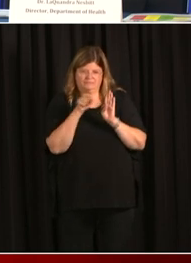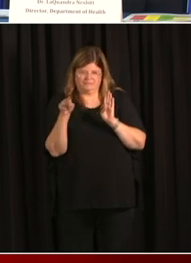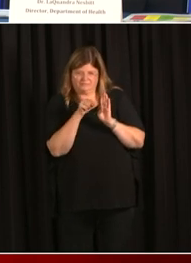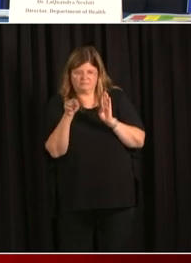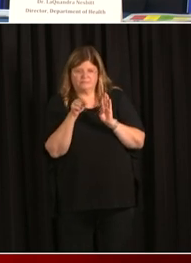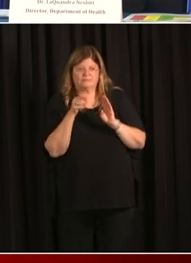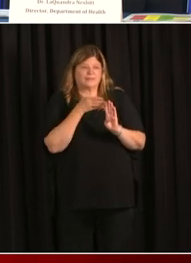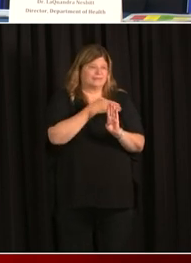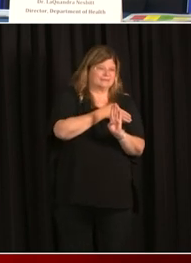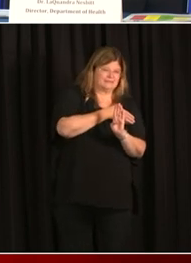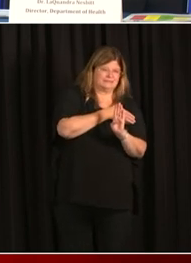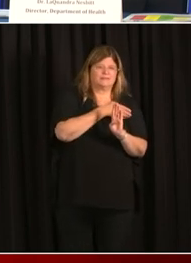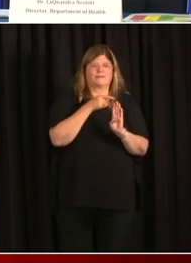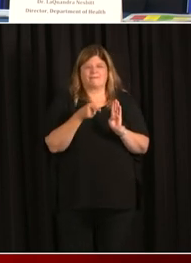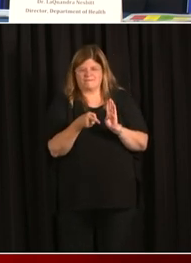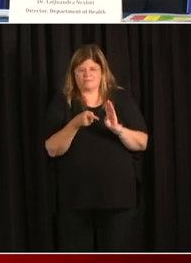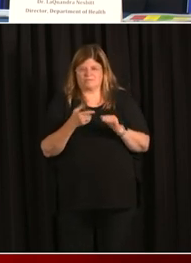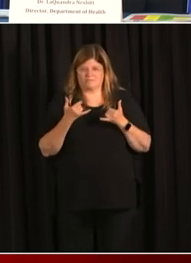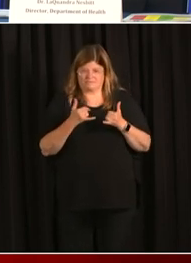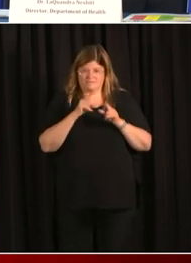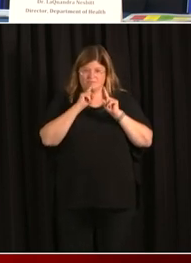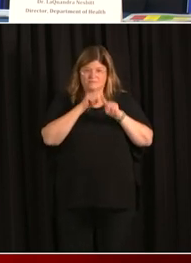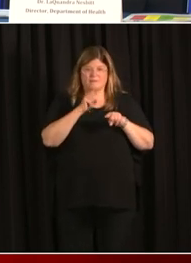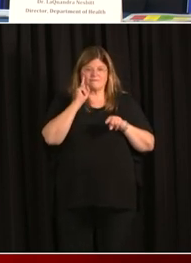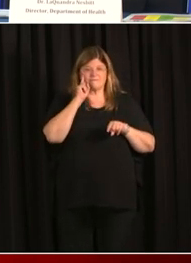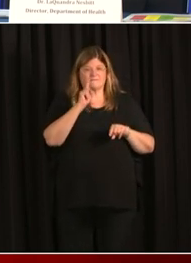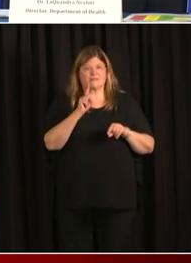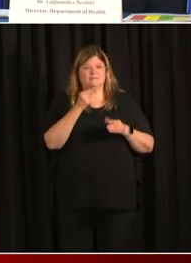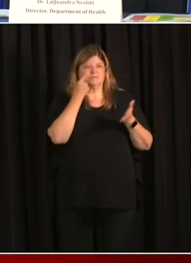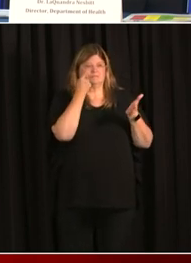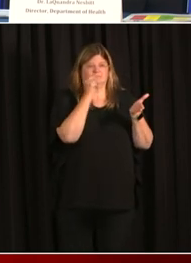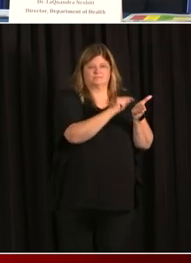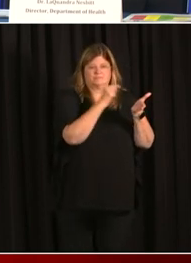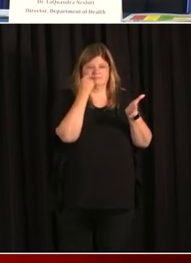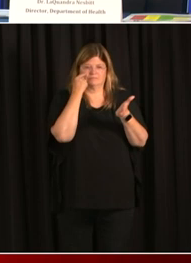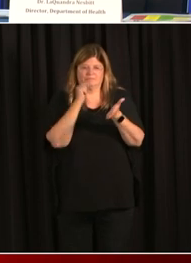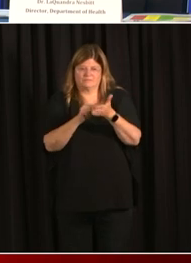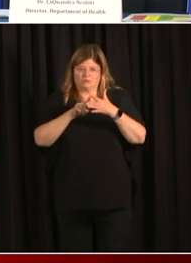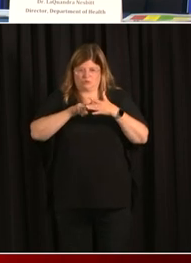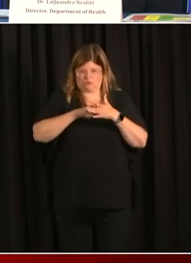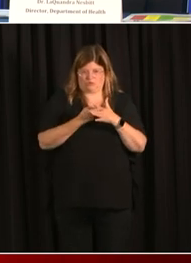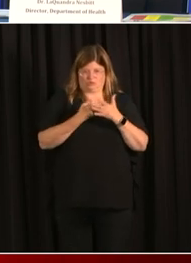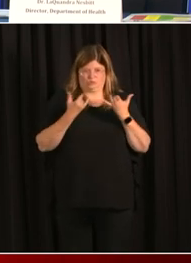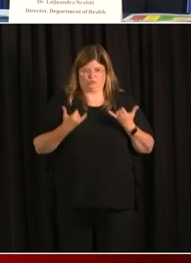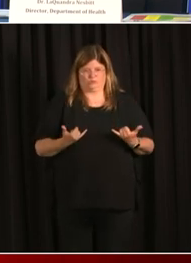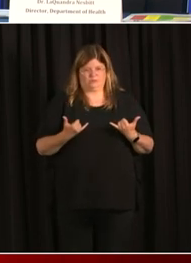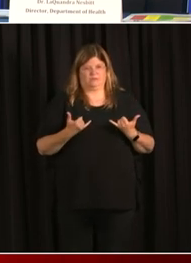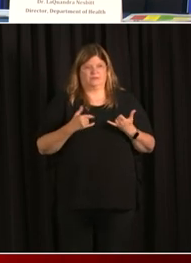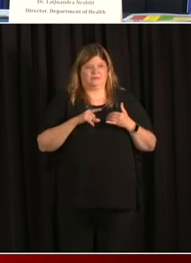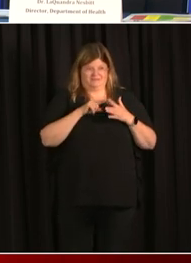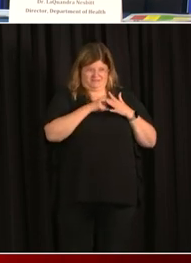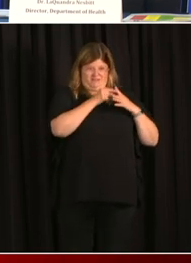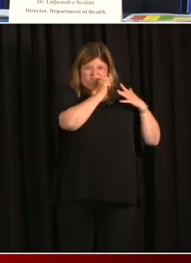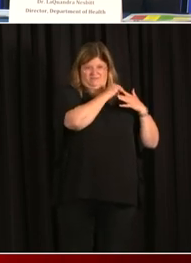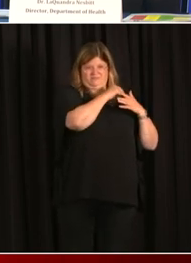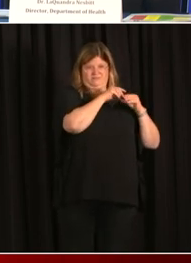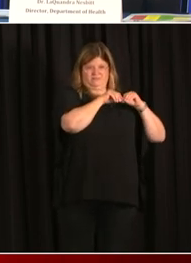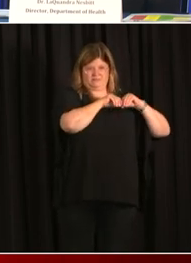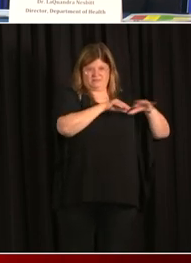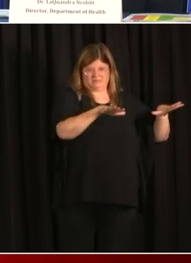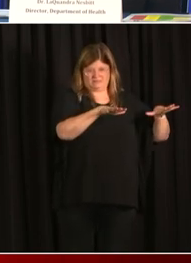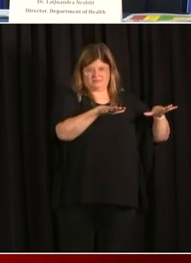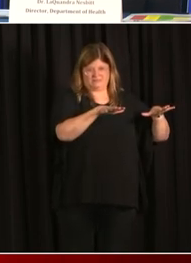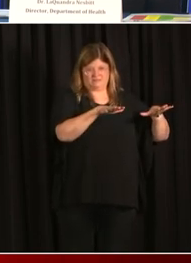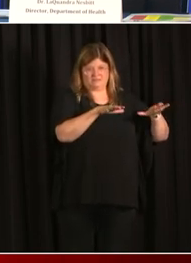was, then we were reporting on symptom onset date and community spread. When we had day